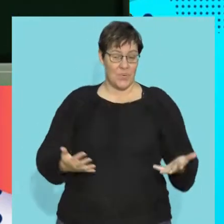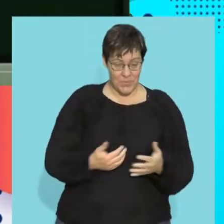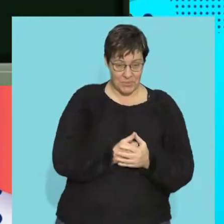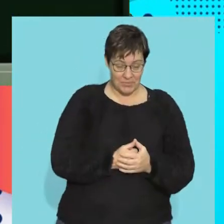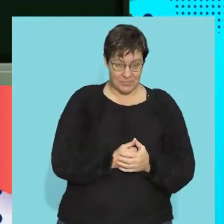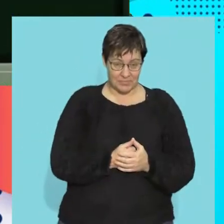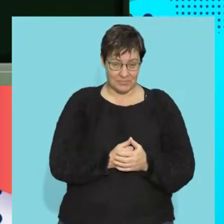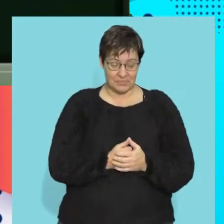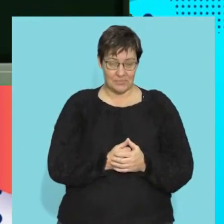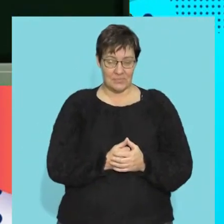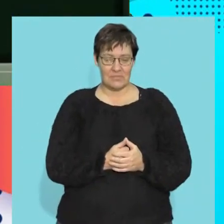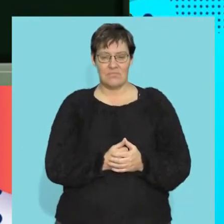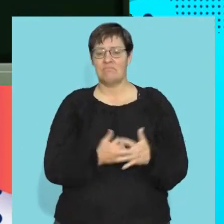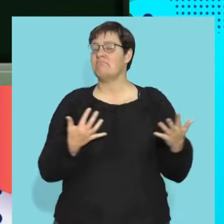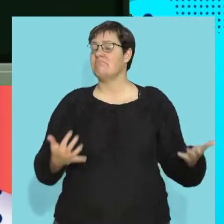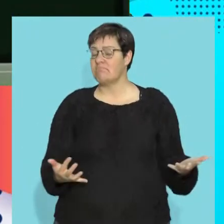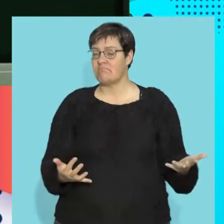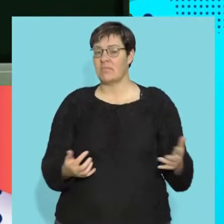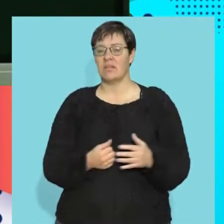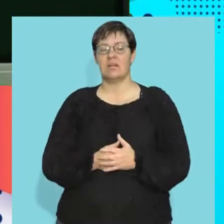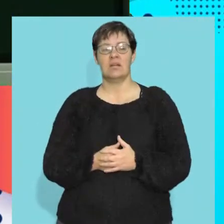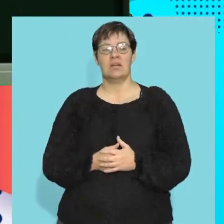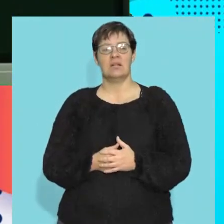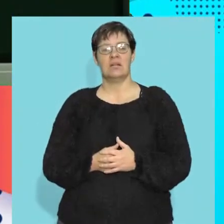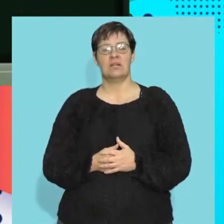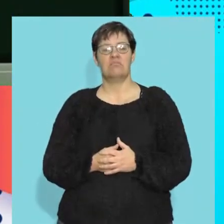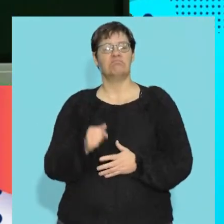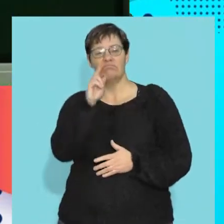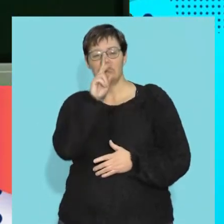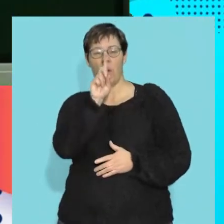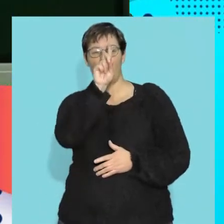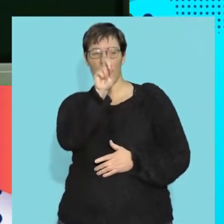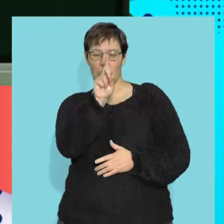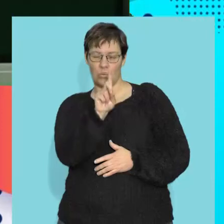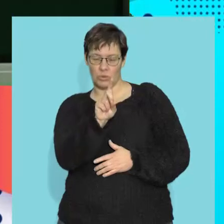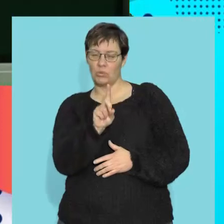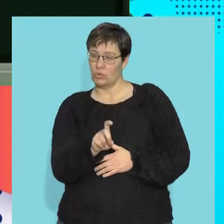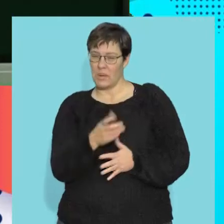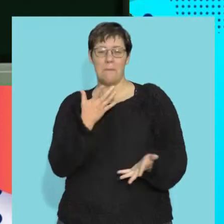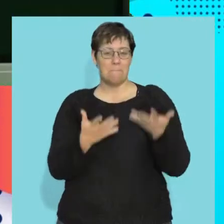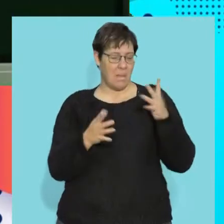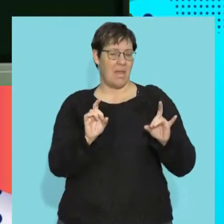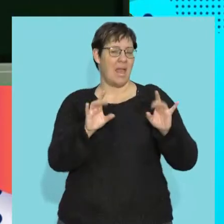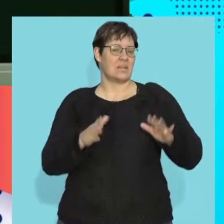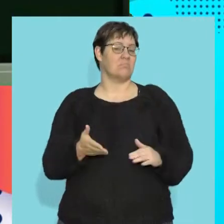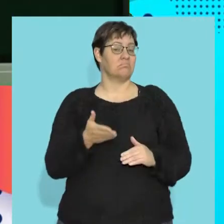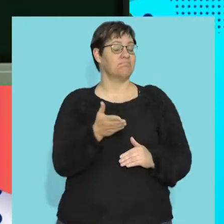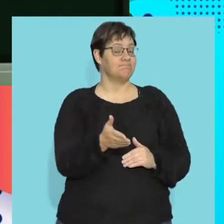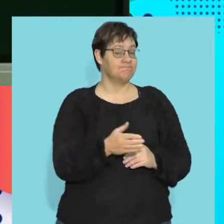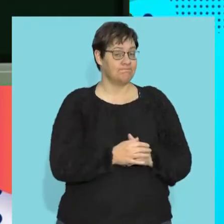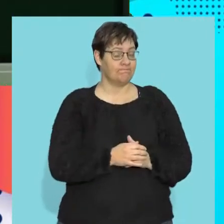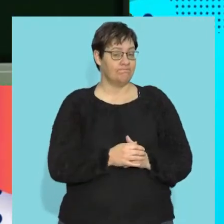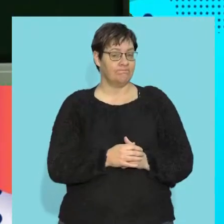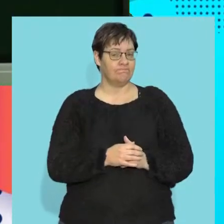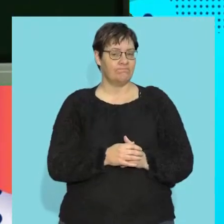out. What we're going to do is we're going to look at a few questions that we could probably ask you on this section, right?